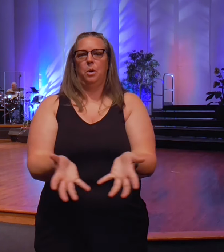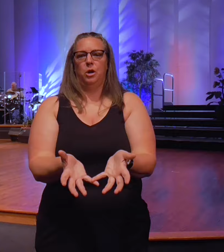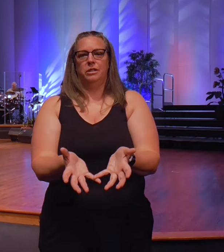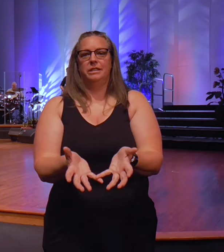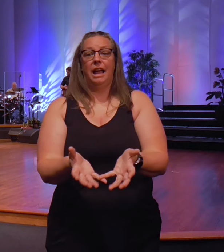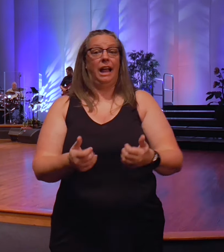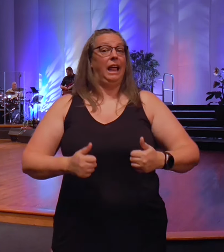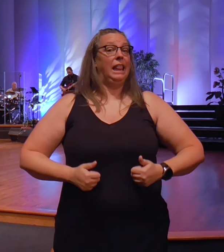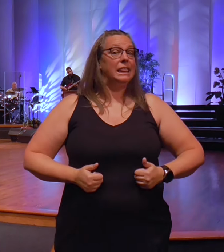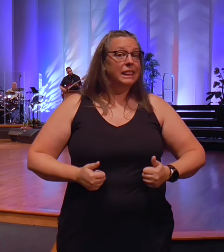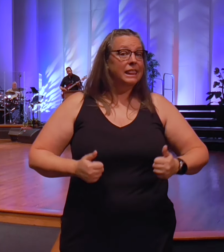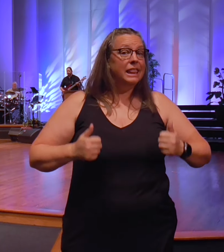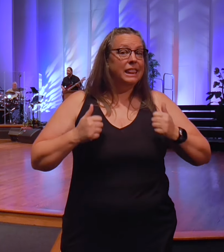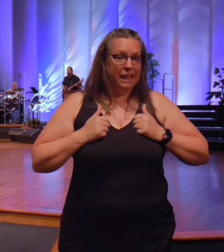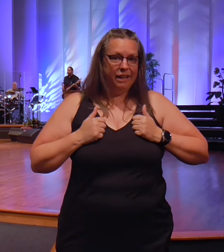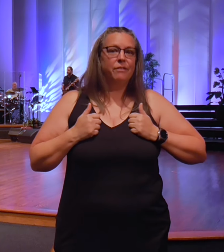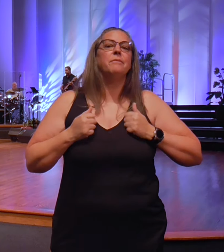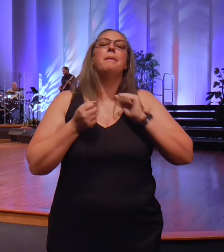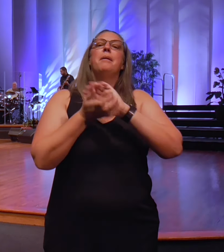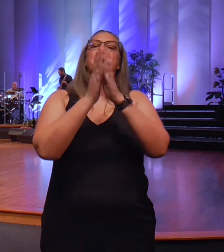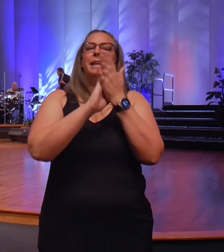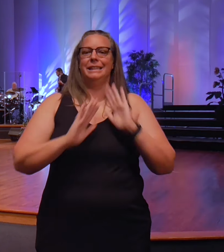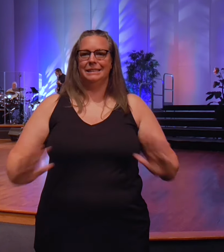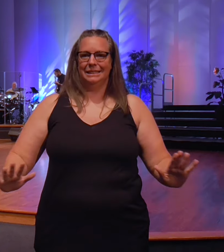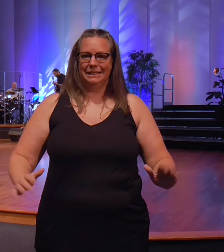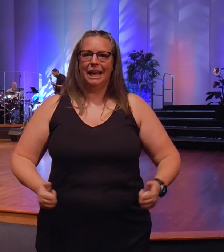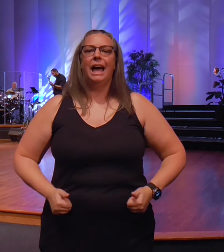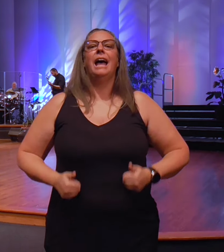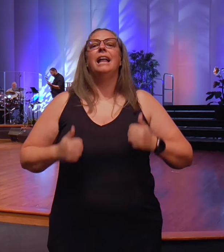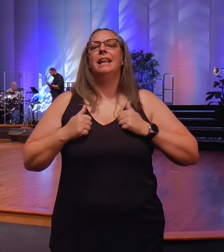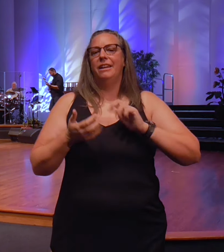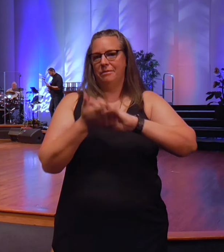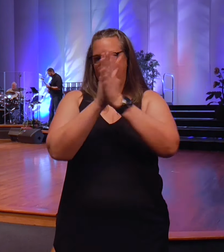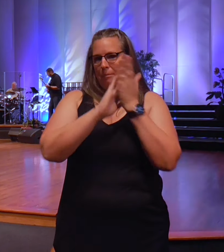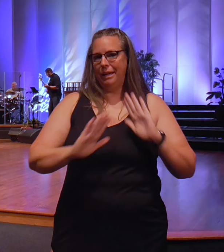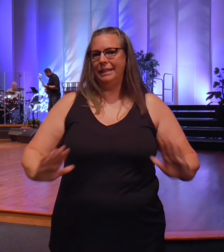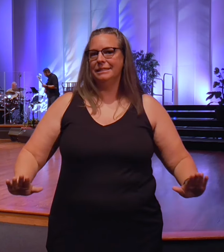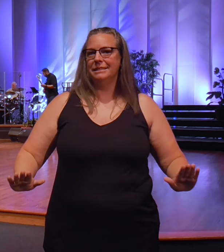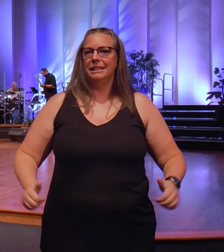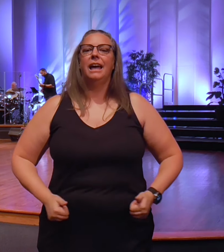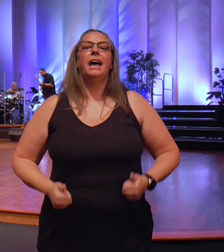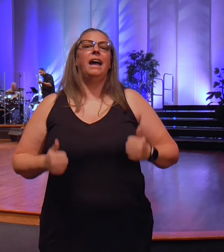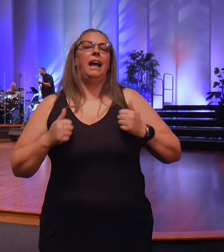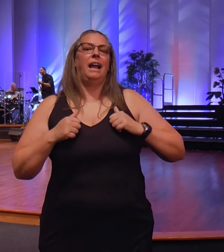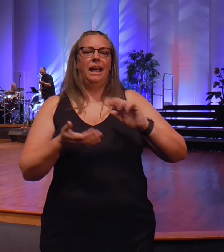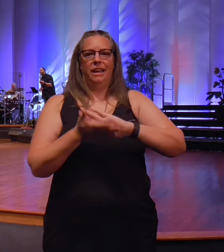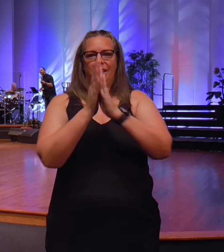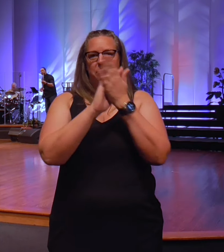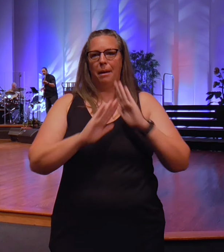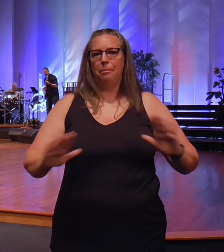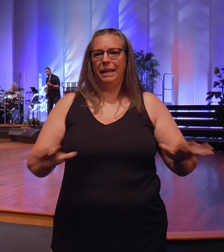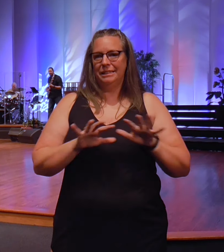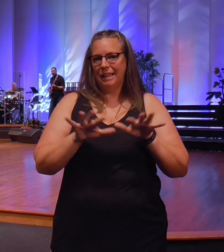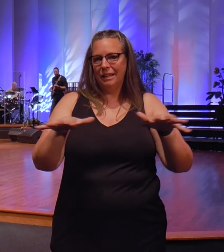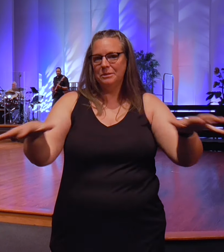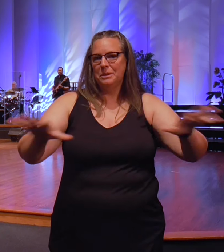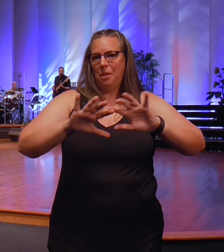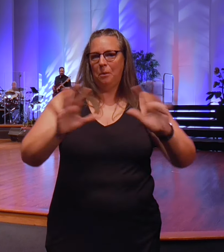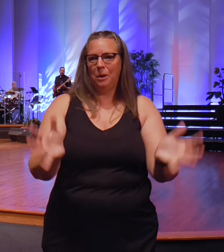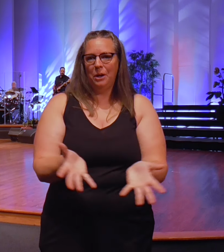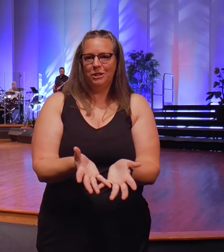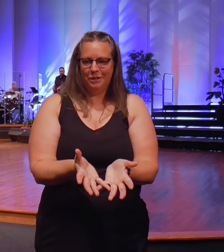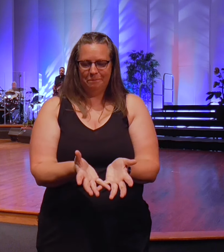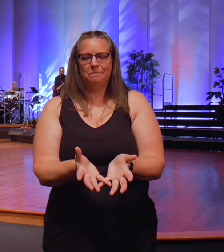I live my peace. I live my peace. I live my peace. I live my peace into